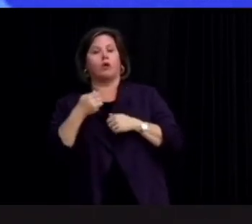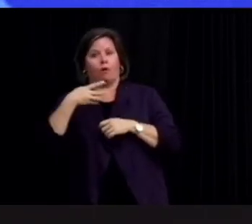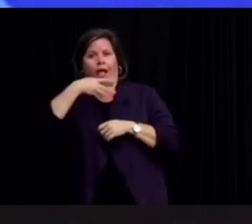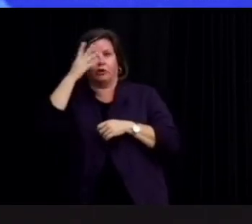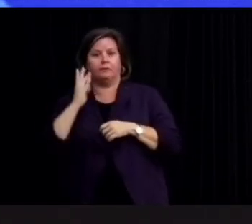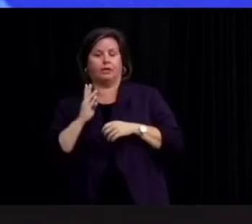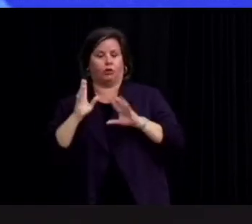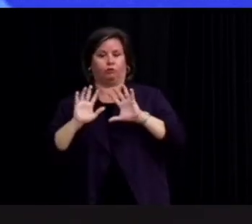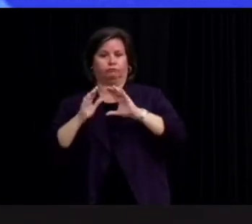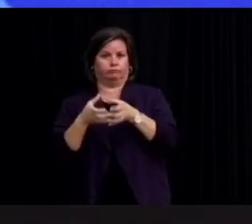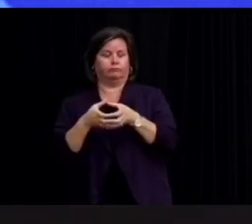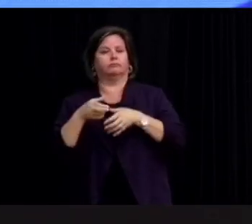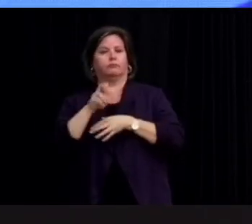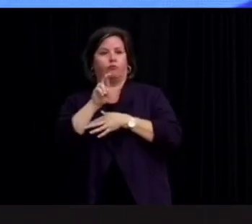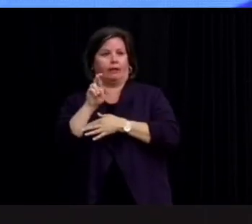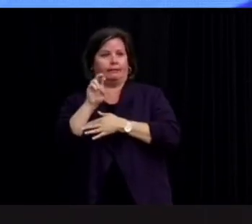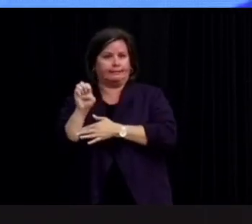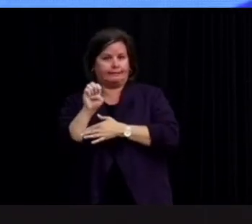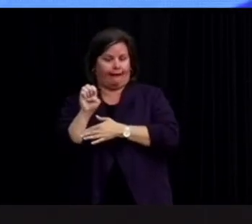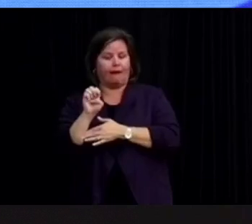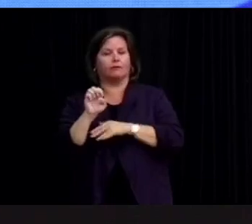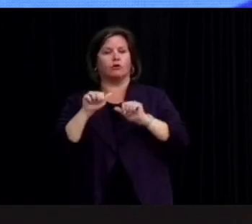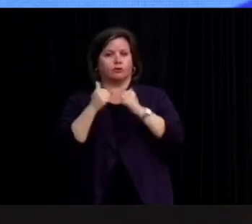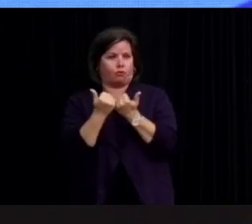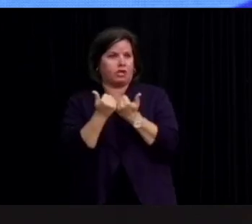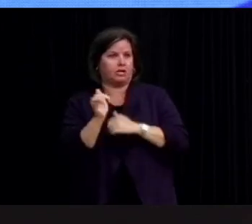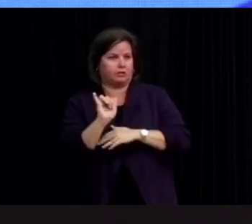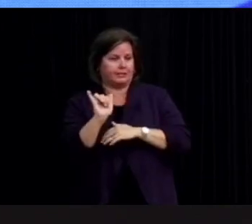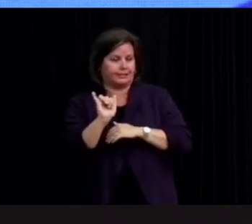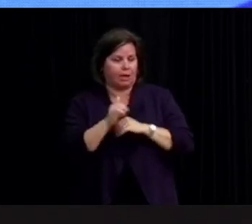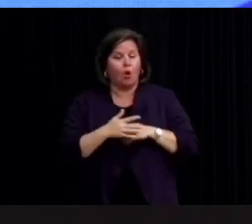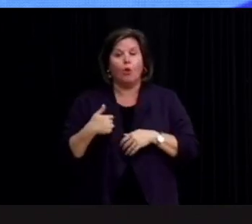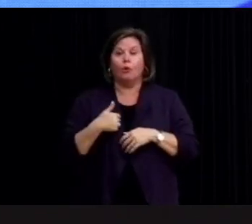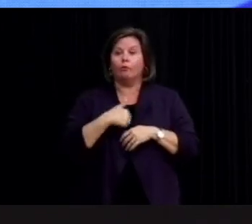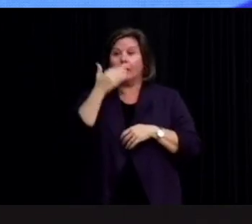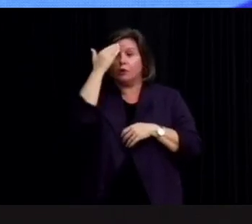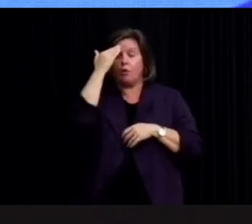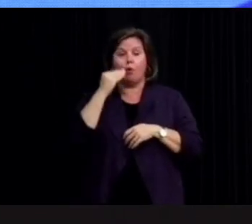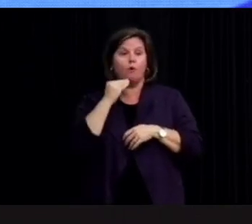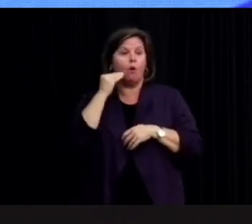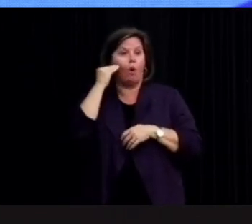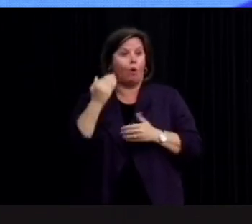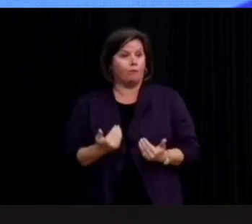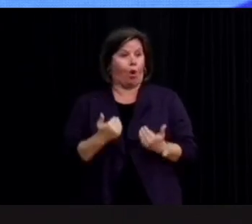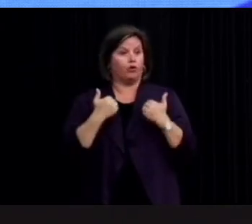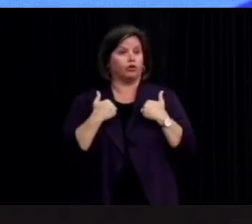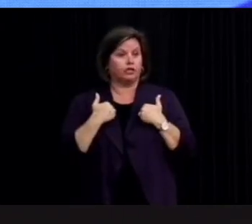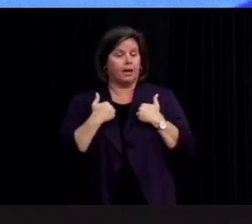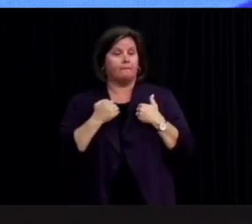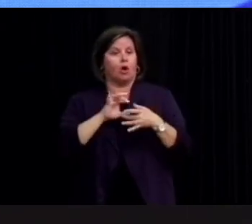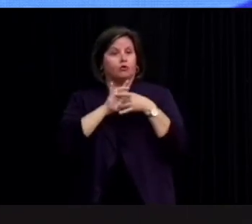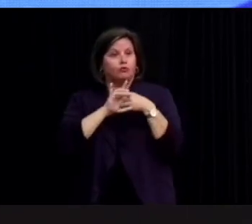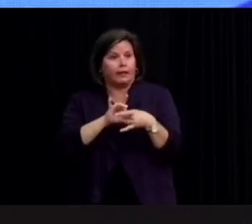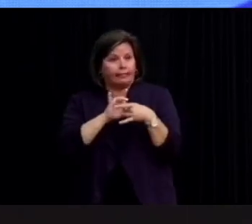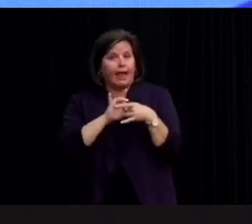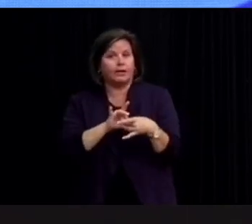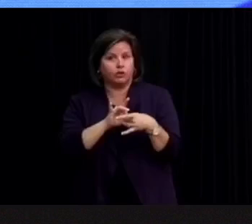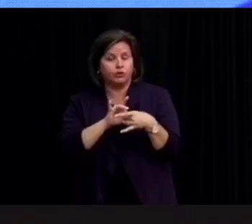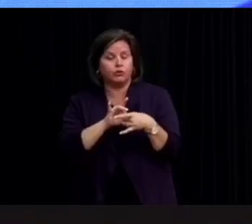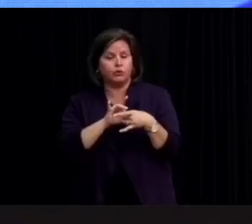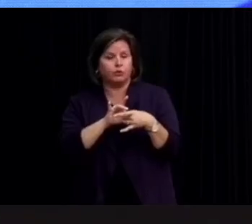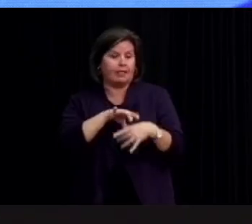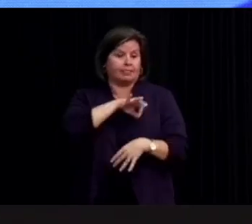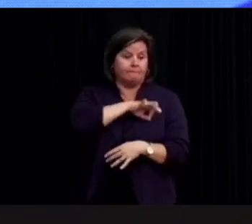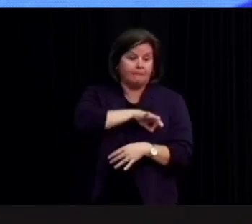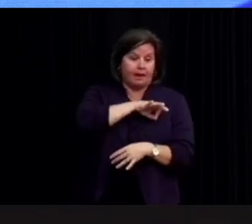real estate professional associations. We know that homeownership is related to, or the benefits